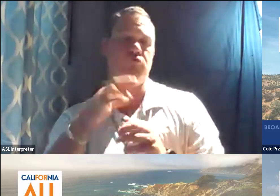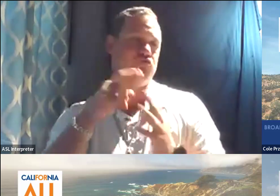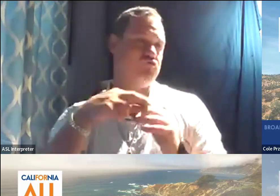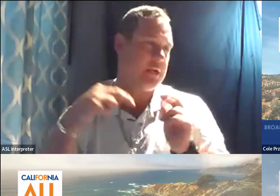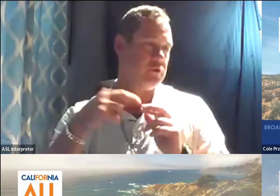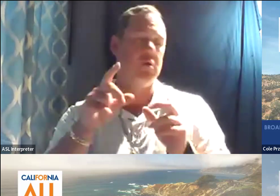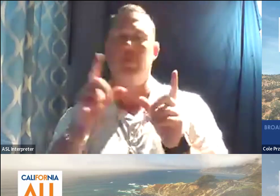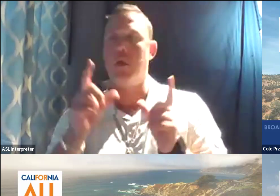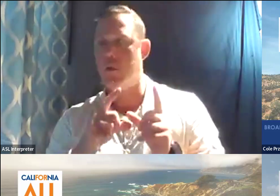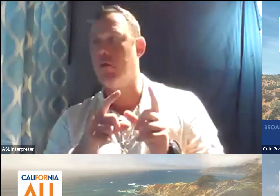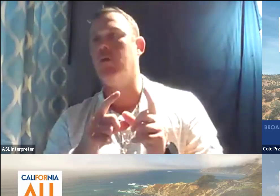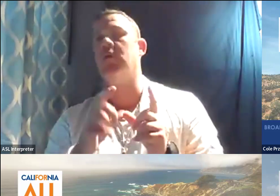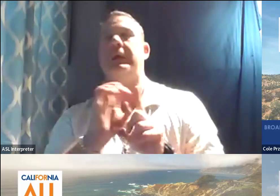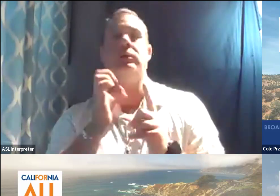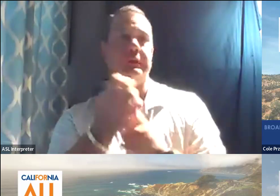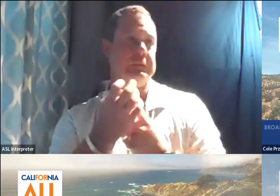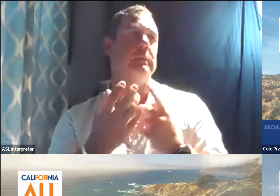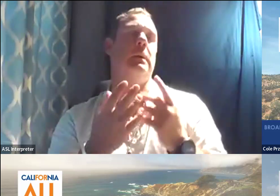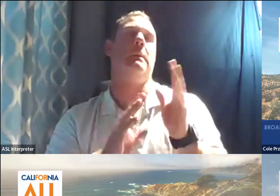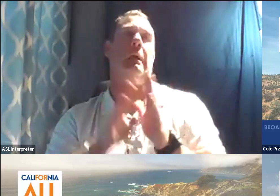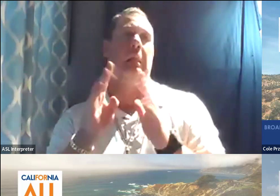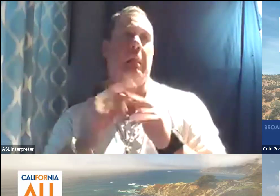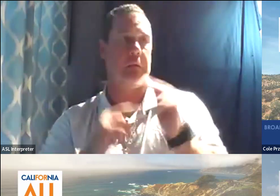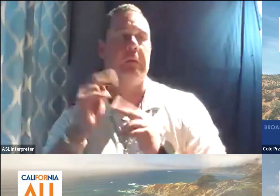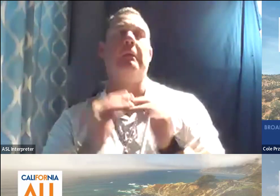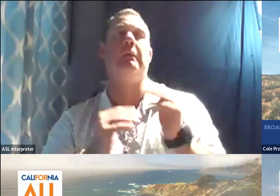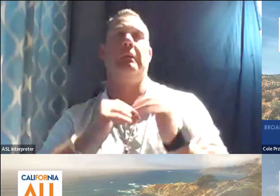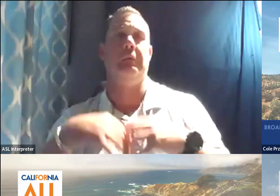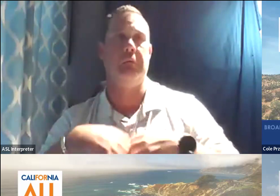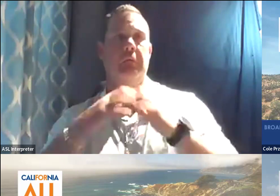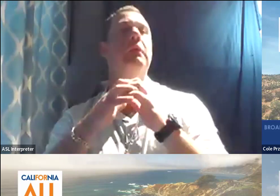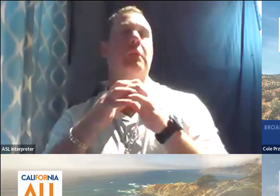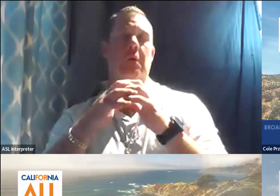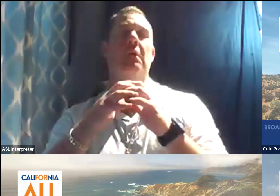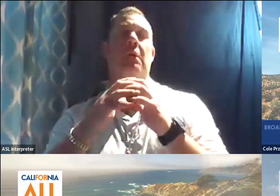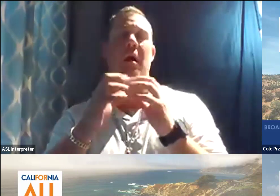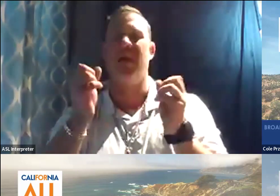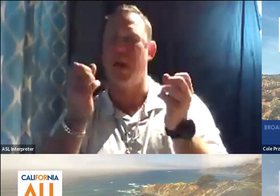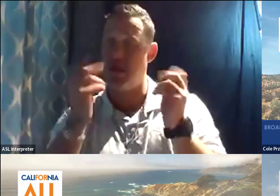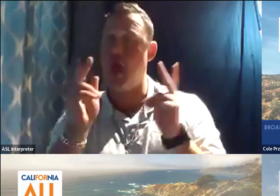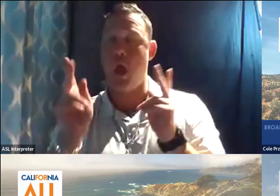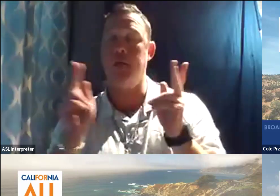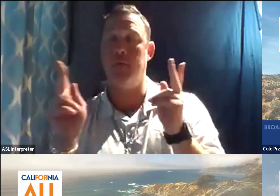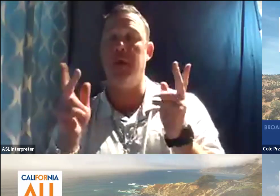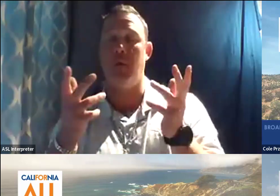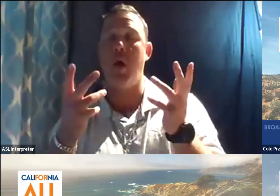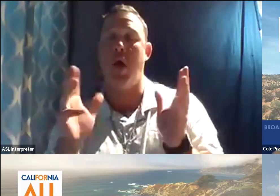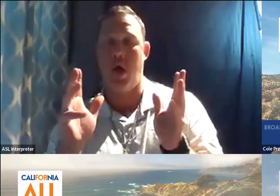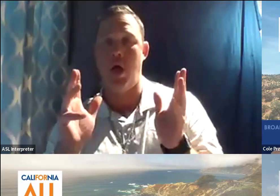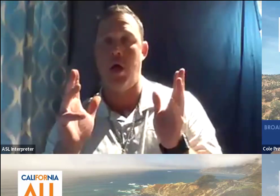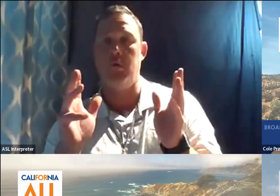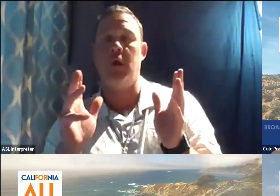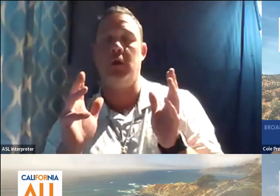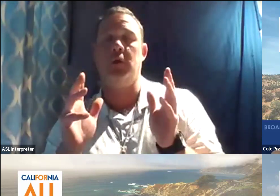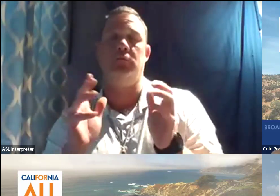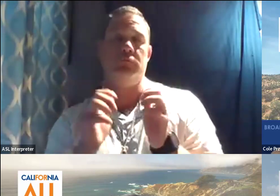capacity building, ecosystem building, and knowing that a lot of folks are already, you know, fairly along